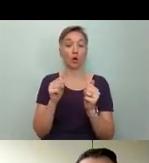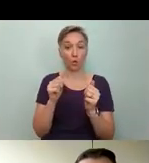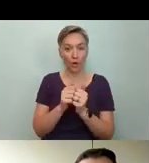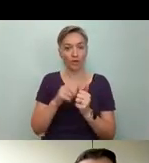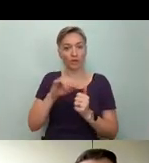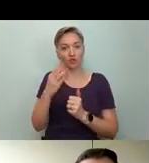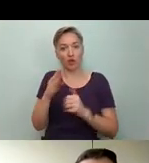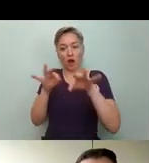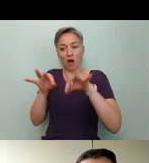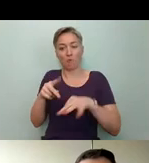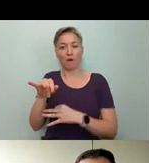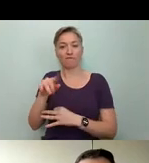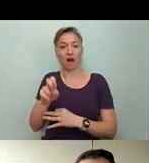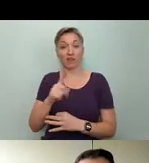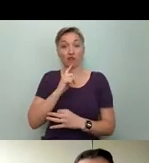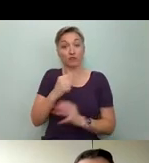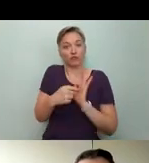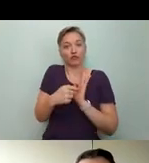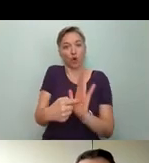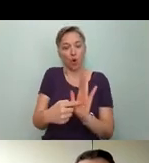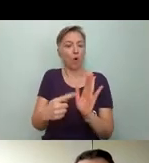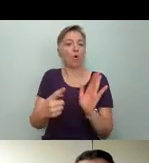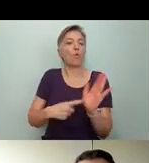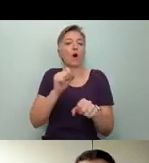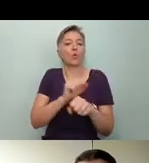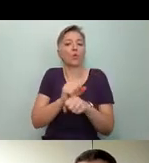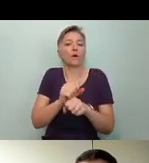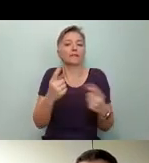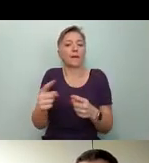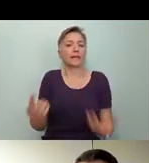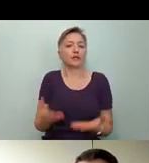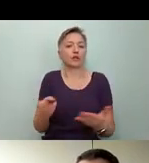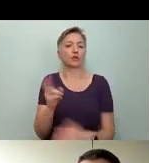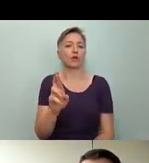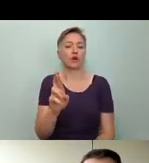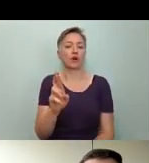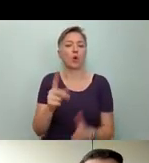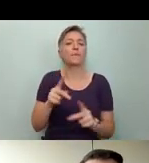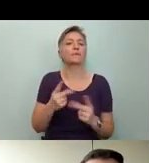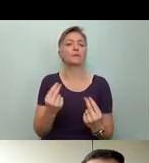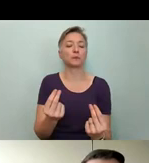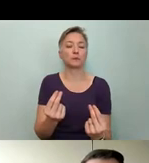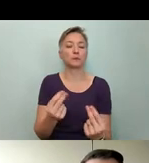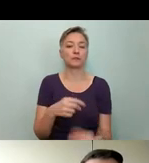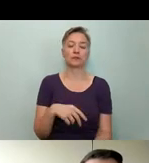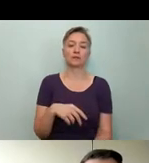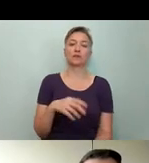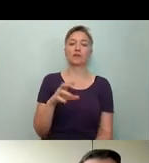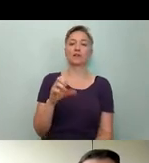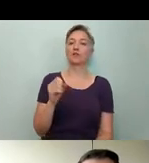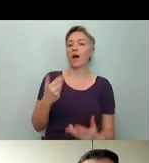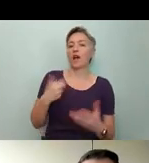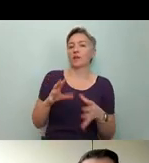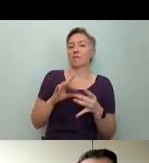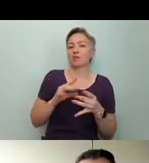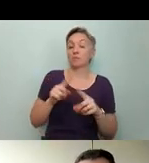that truly reflect the work being done at the U of R. You know, I've mentioned this previously, but certainly want to make sure that I make it a